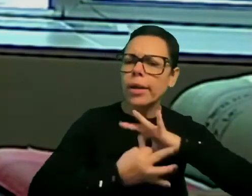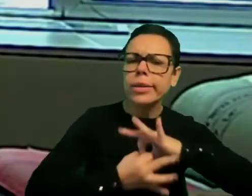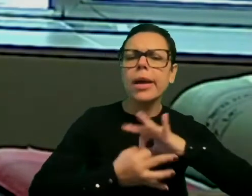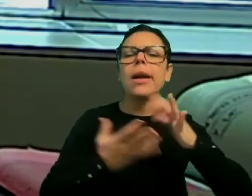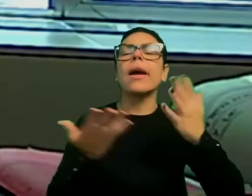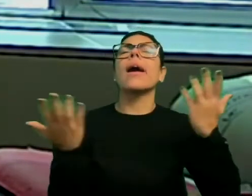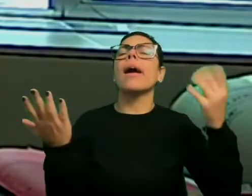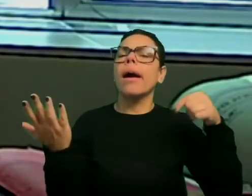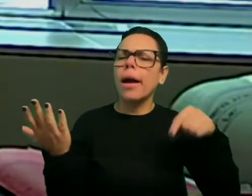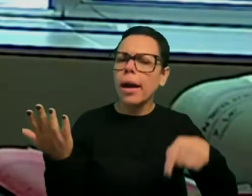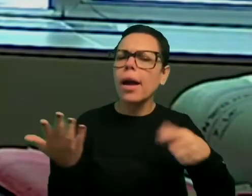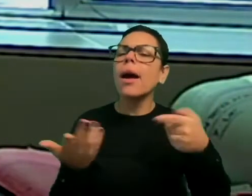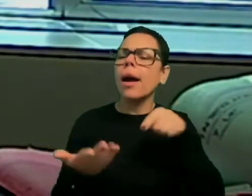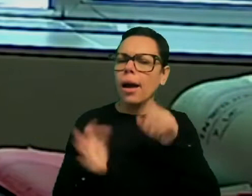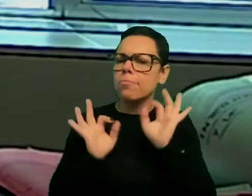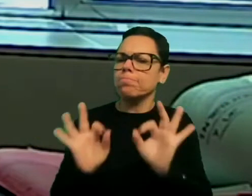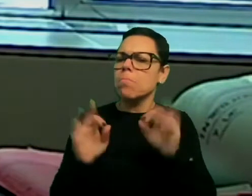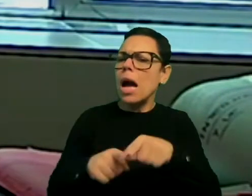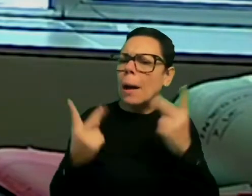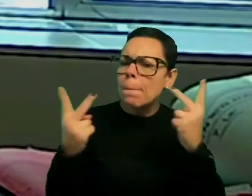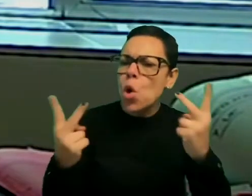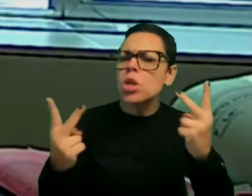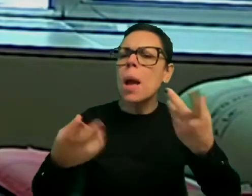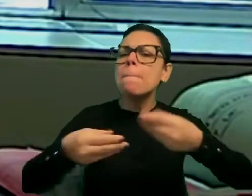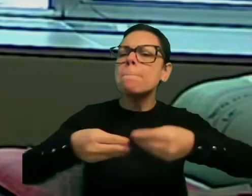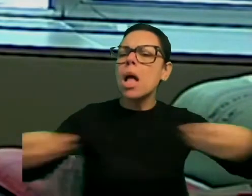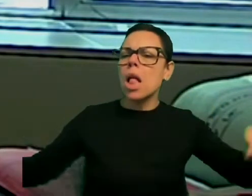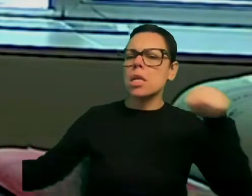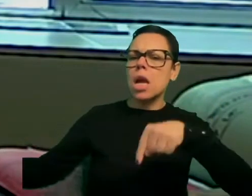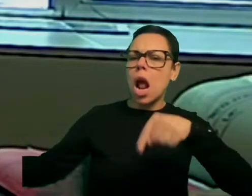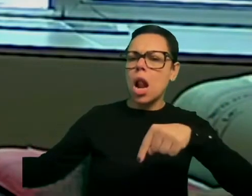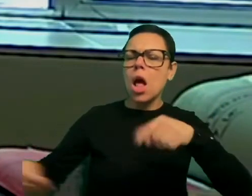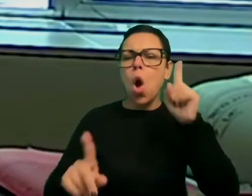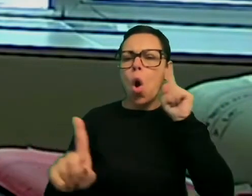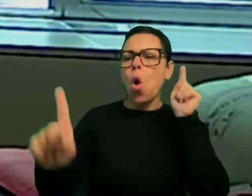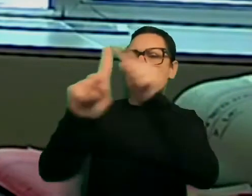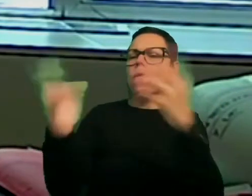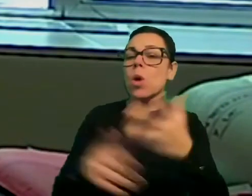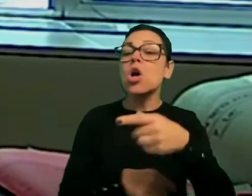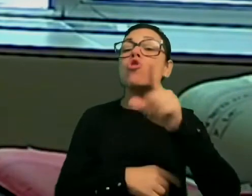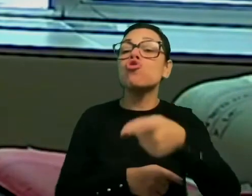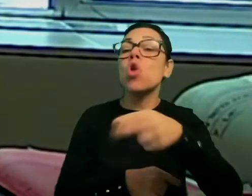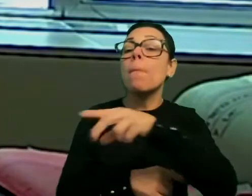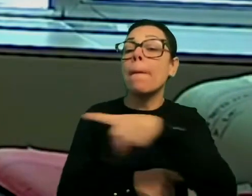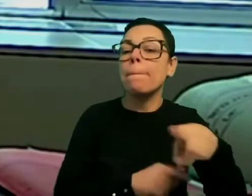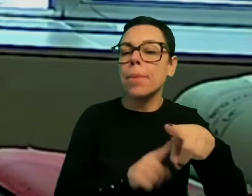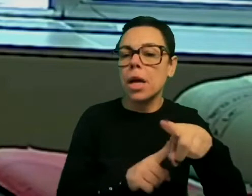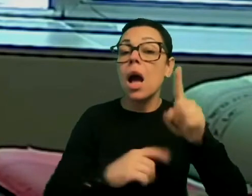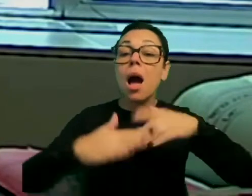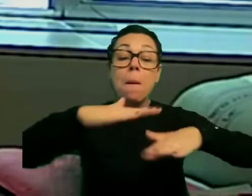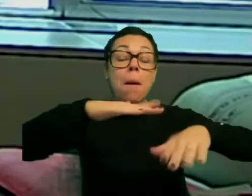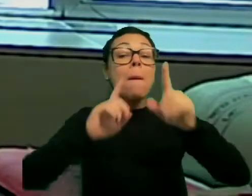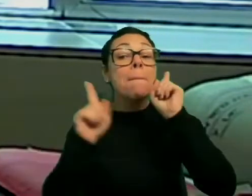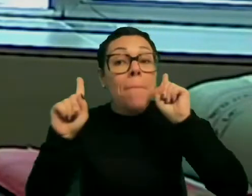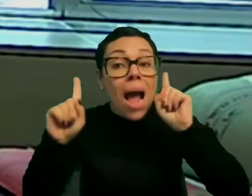tools to enable socially responsible public procurement, providing them with legal basis to introduce technical specifications and address